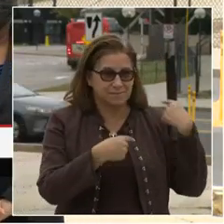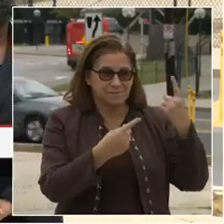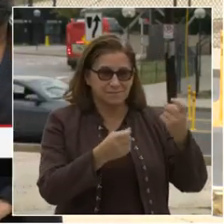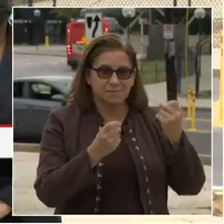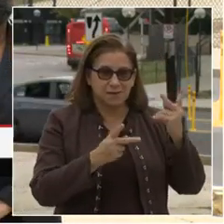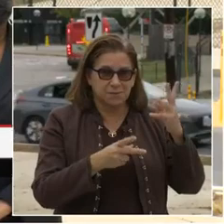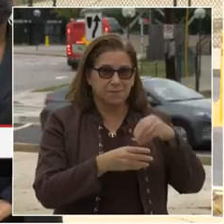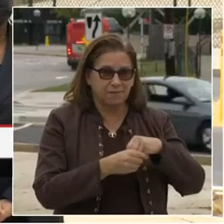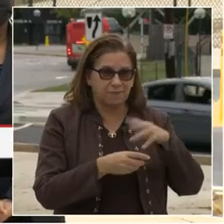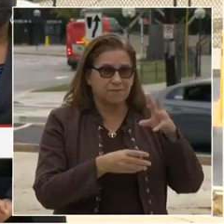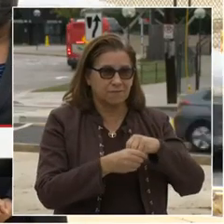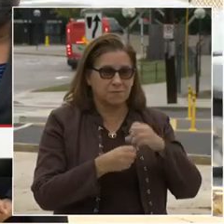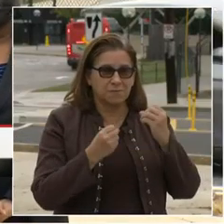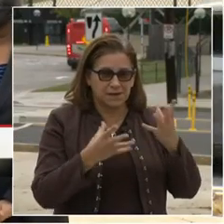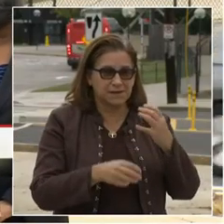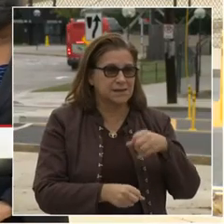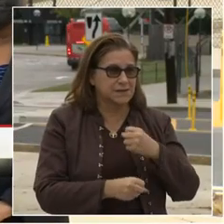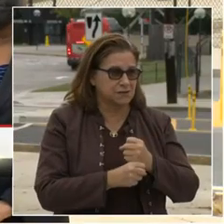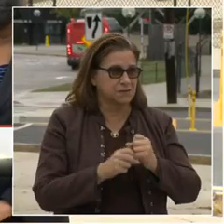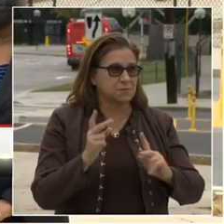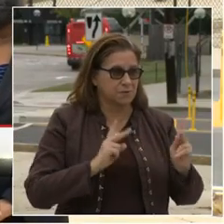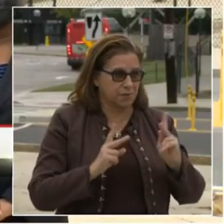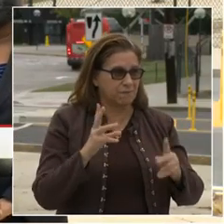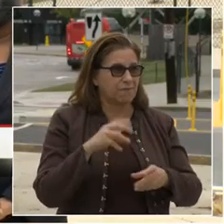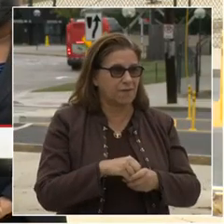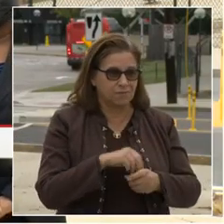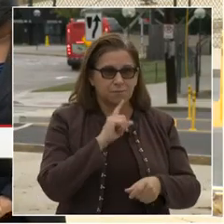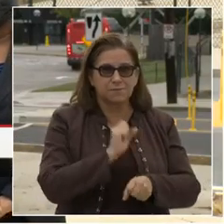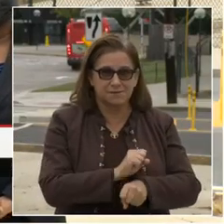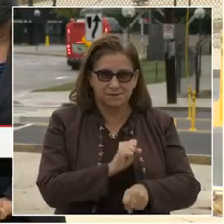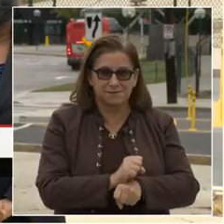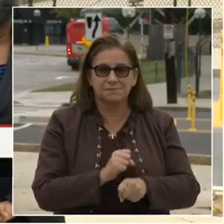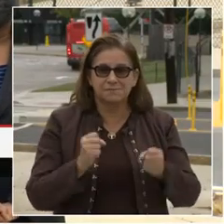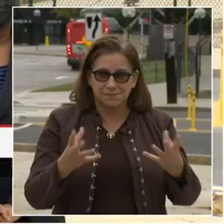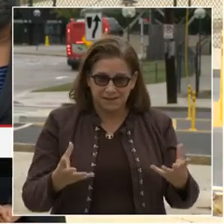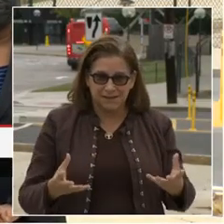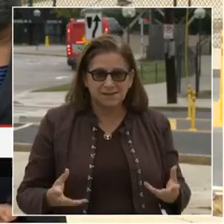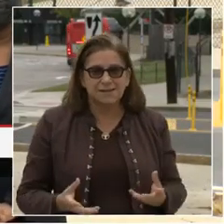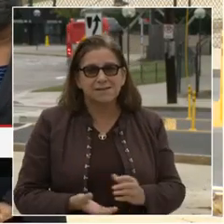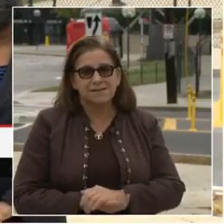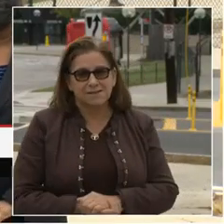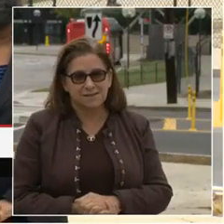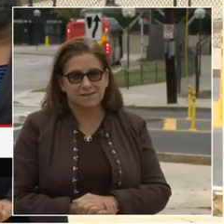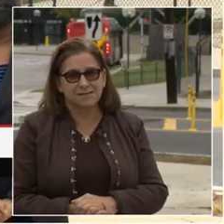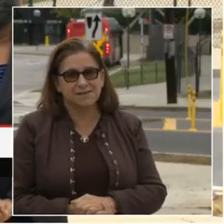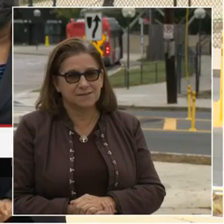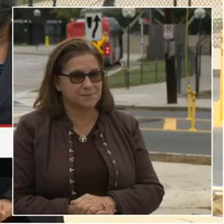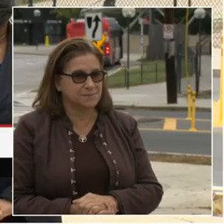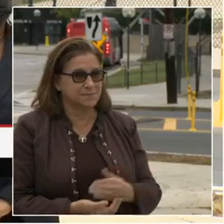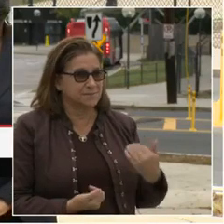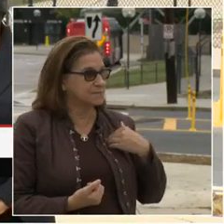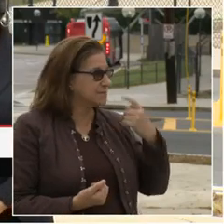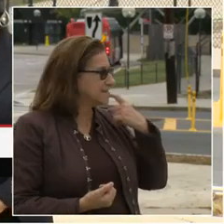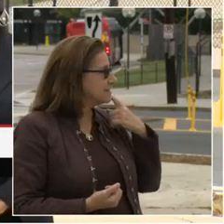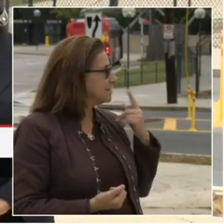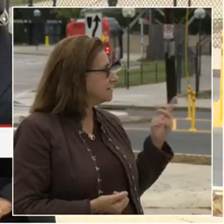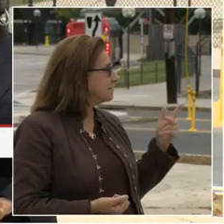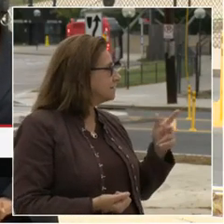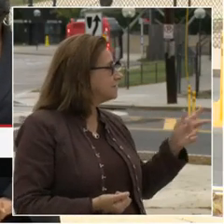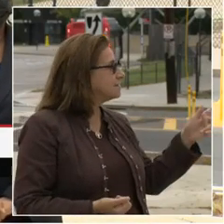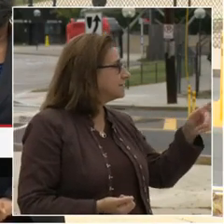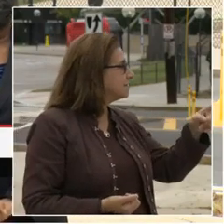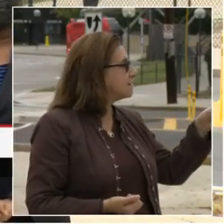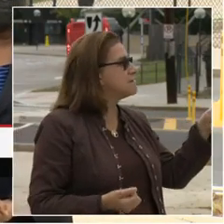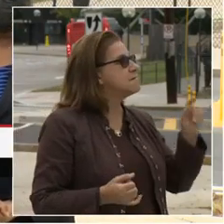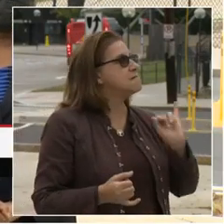recently driving through that area, and it now has a streetery because of COVID. It has a